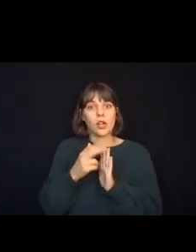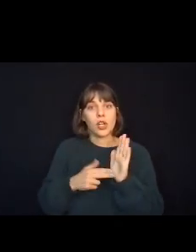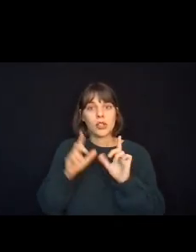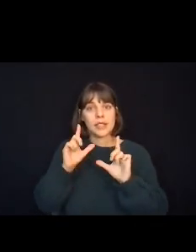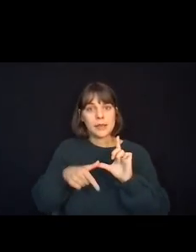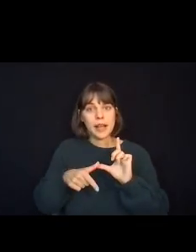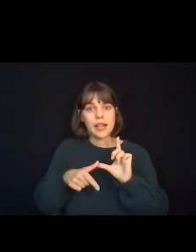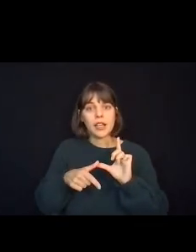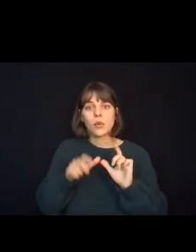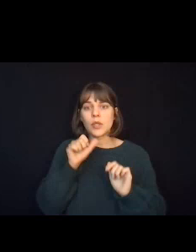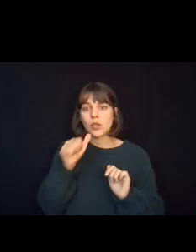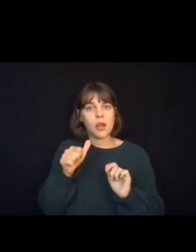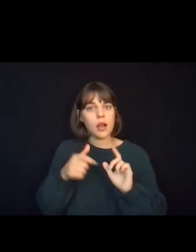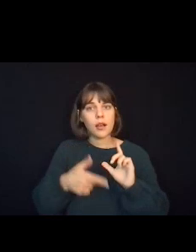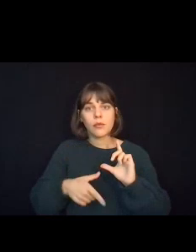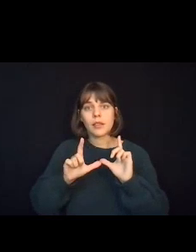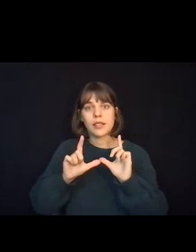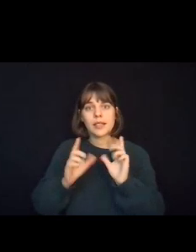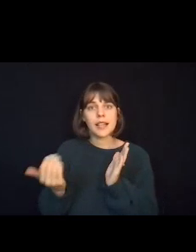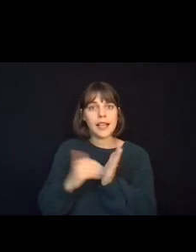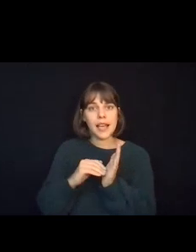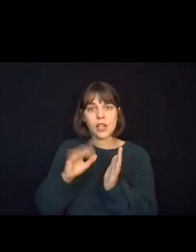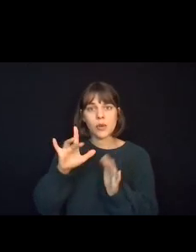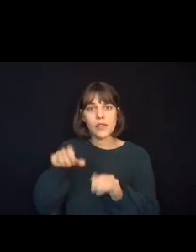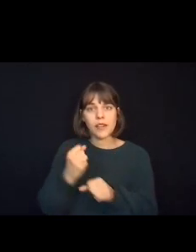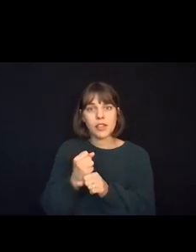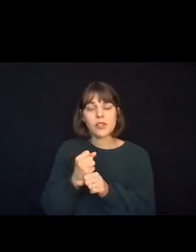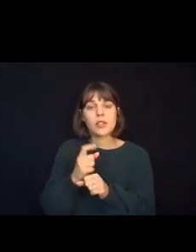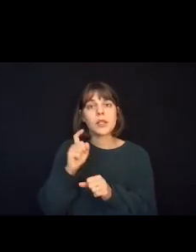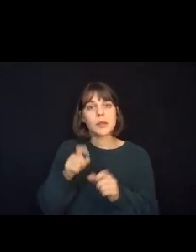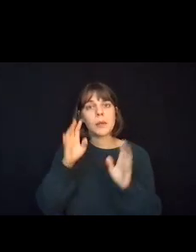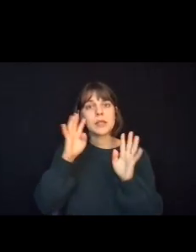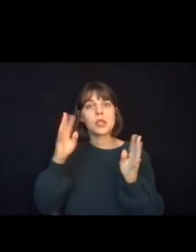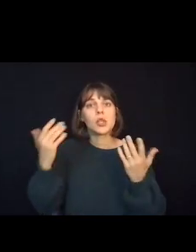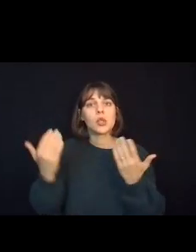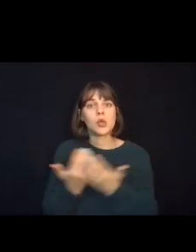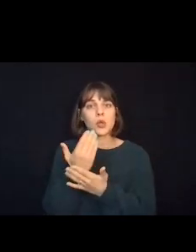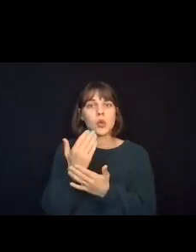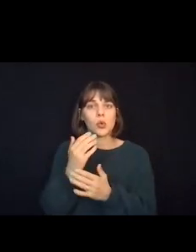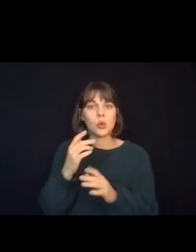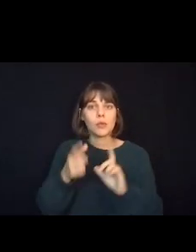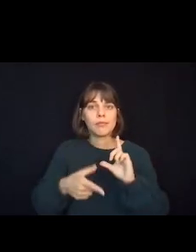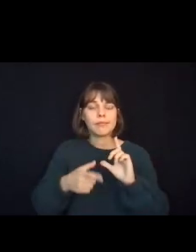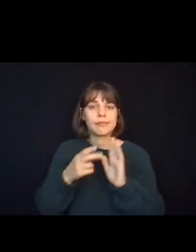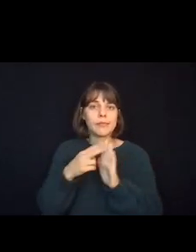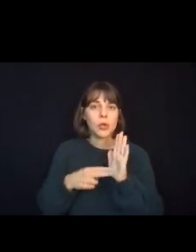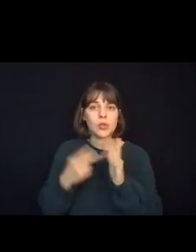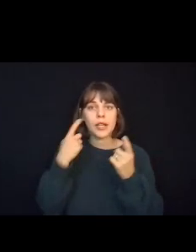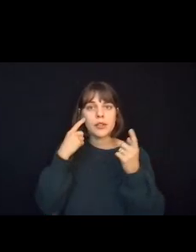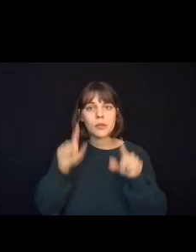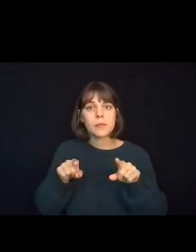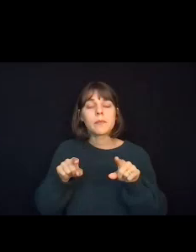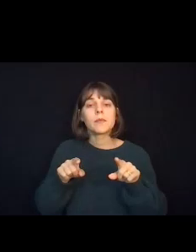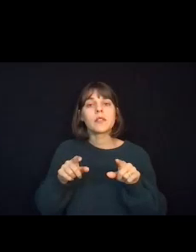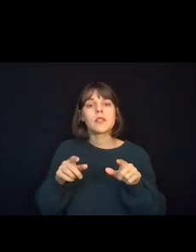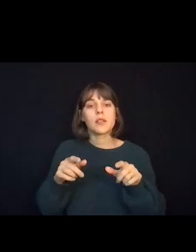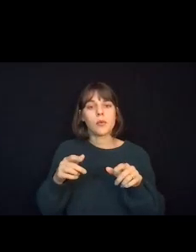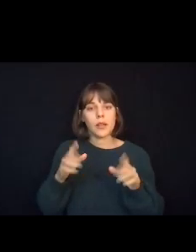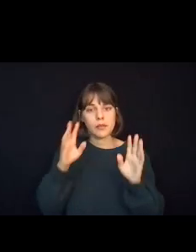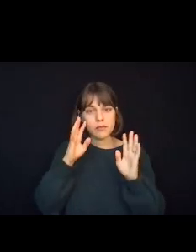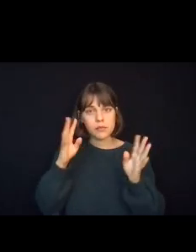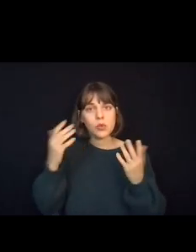do amendments on 25-year leases, so they do require us to enter into a new lease agreement. So we have negotiated a new lease agreement for